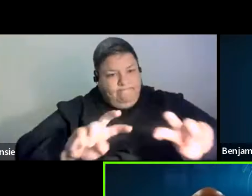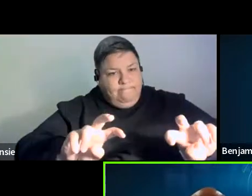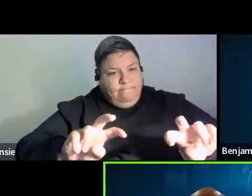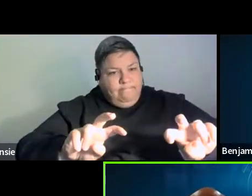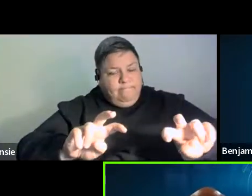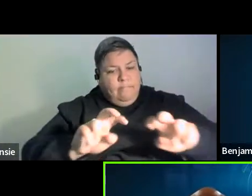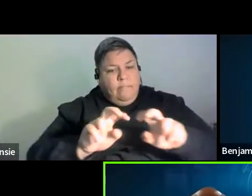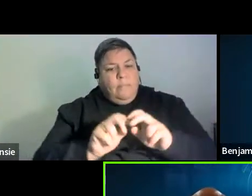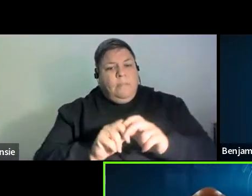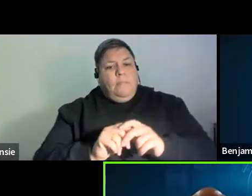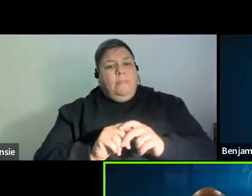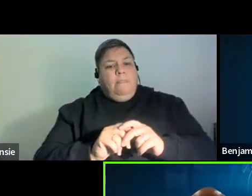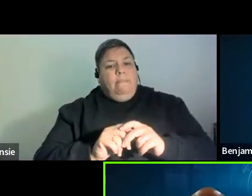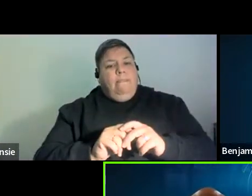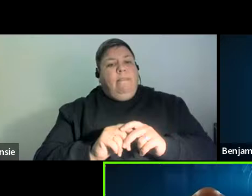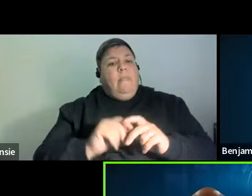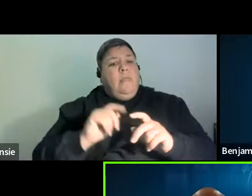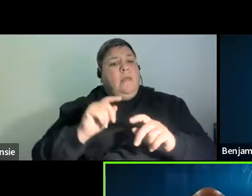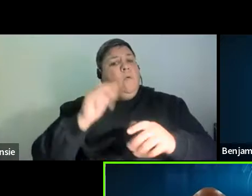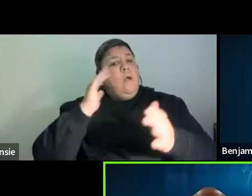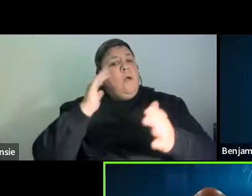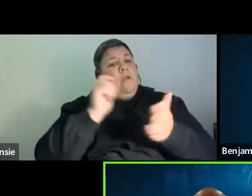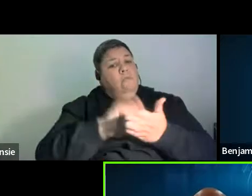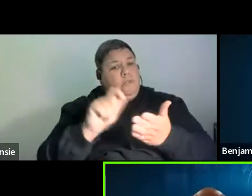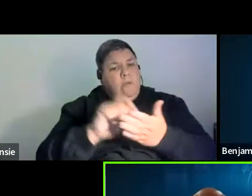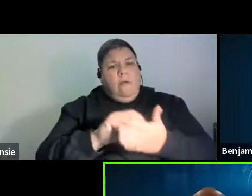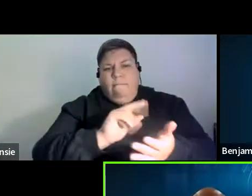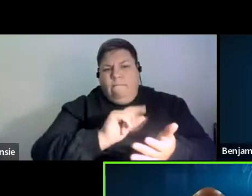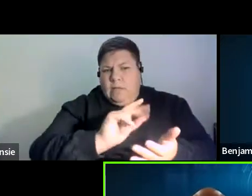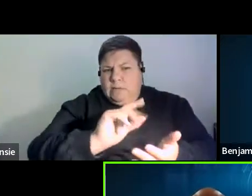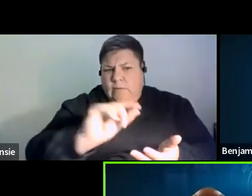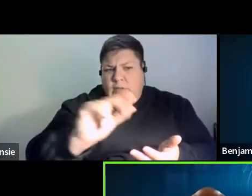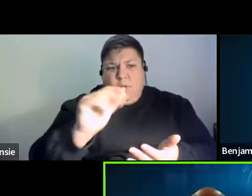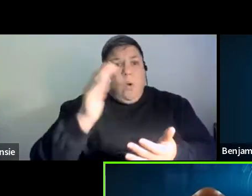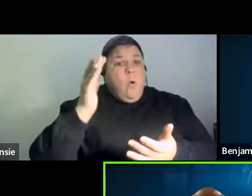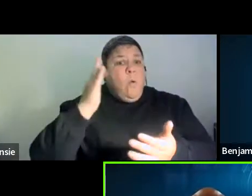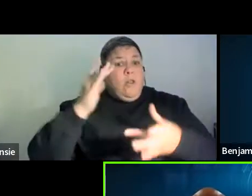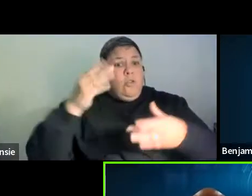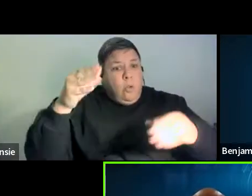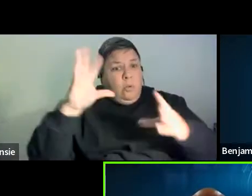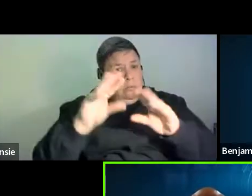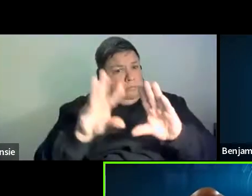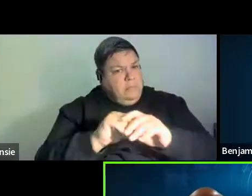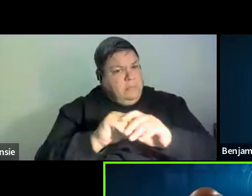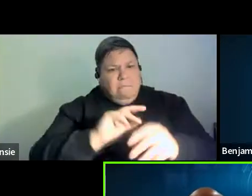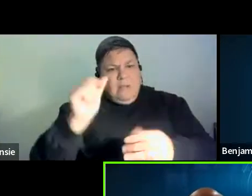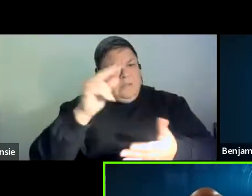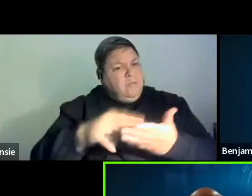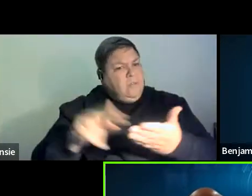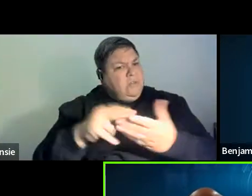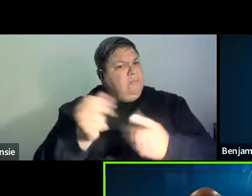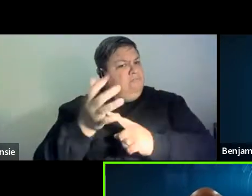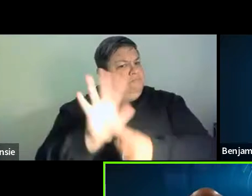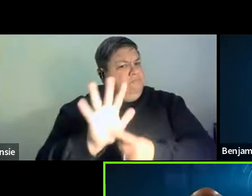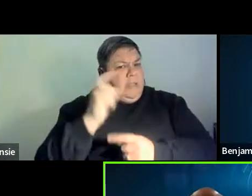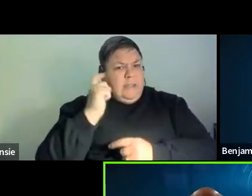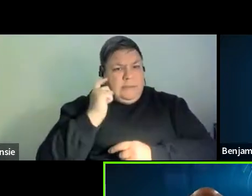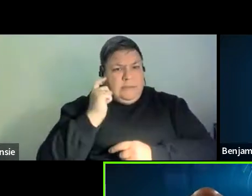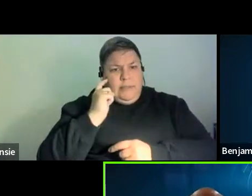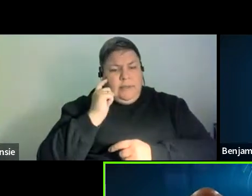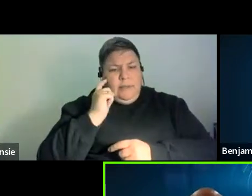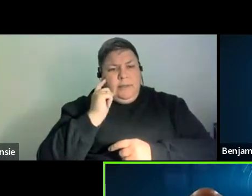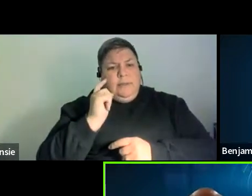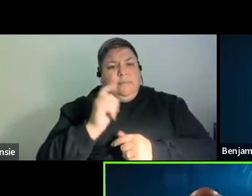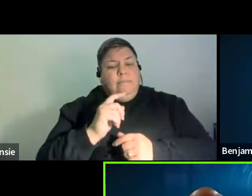generally does go faster when we have the required documentation submitted. As explained in my presentation, is that